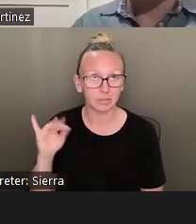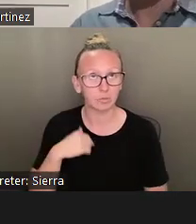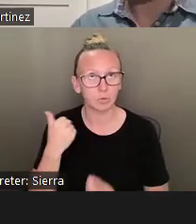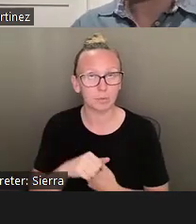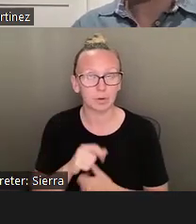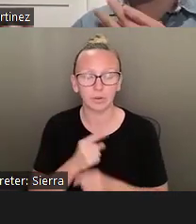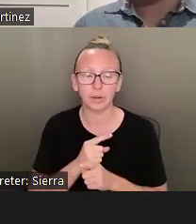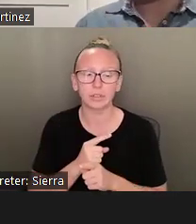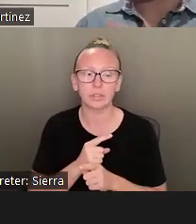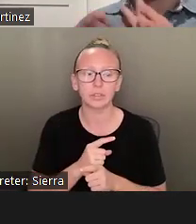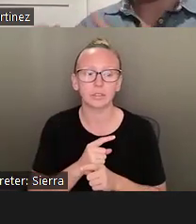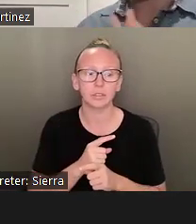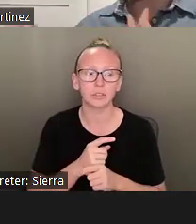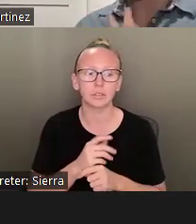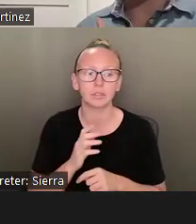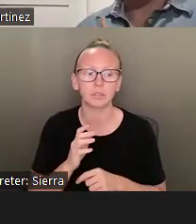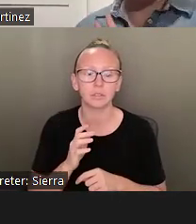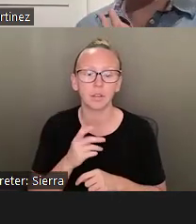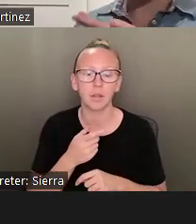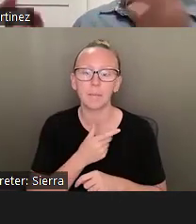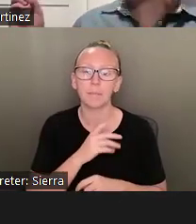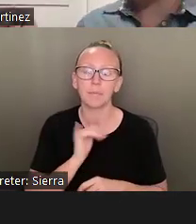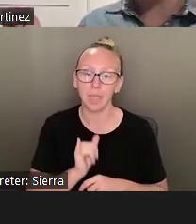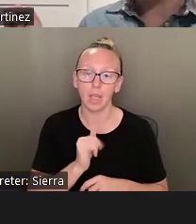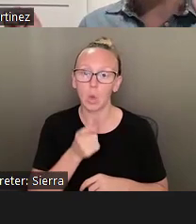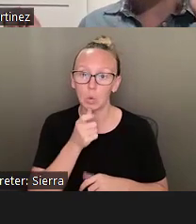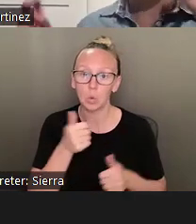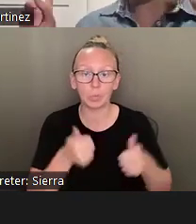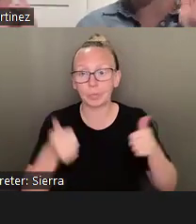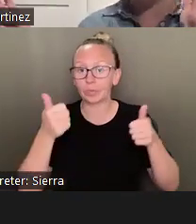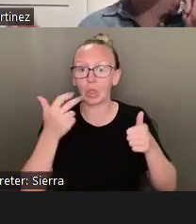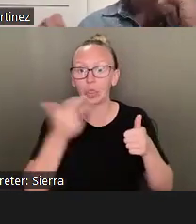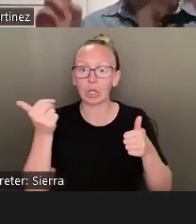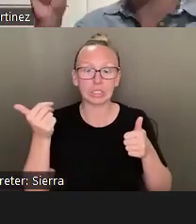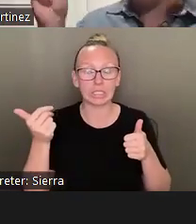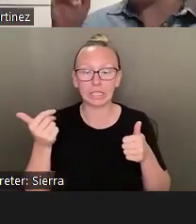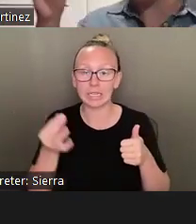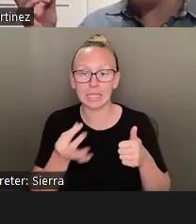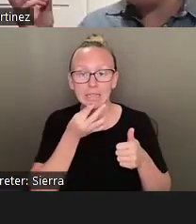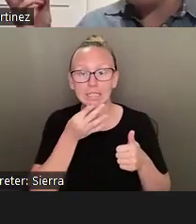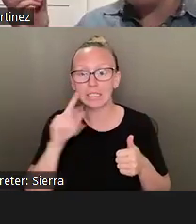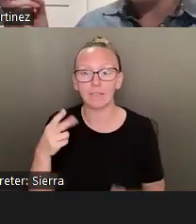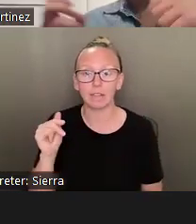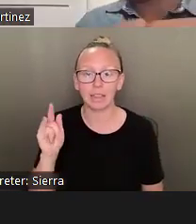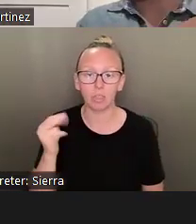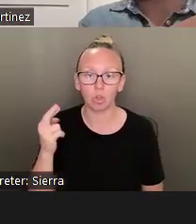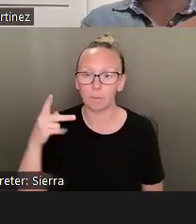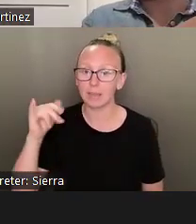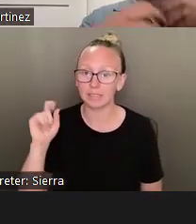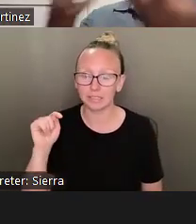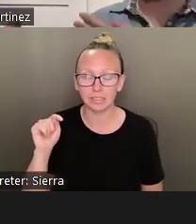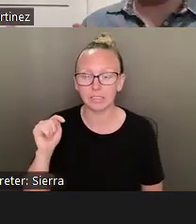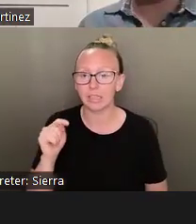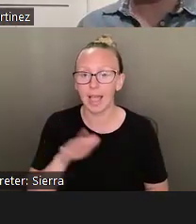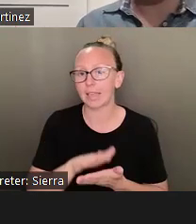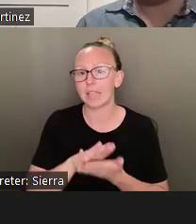correctly, by 13 very wealthy, elite philanthropists, academics, so-called explorers.